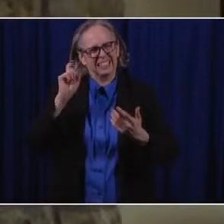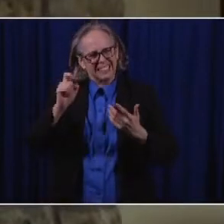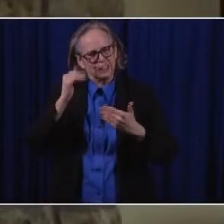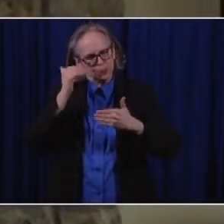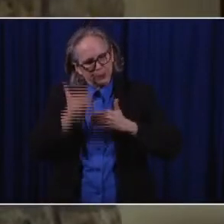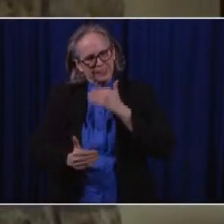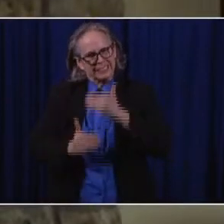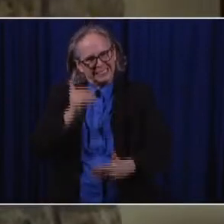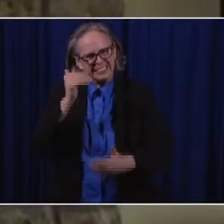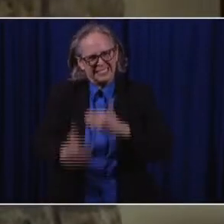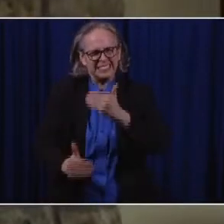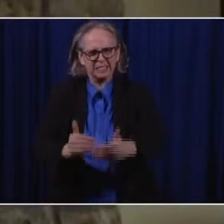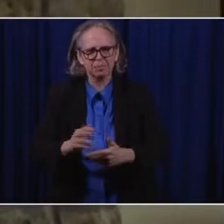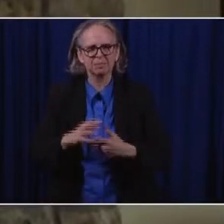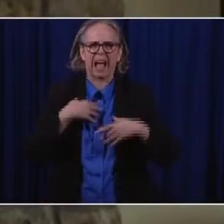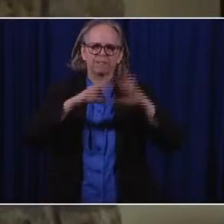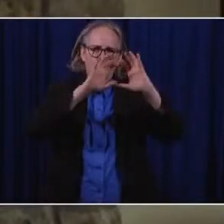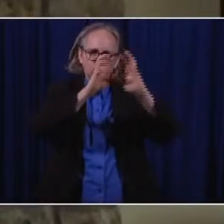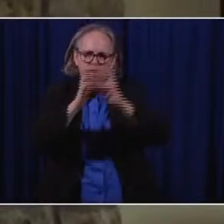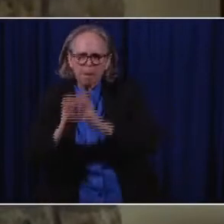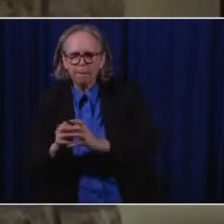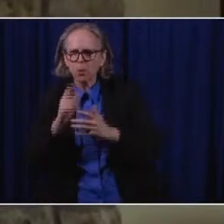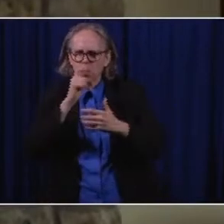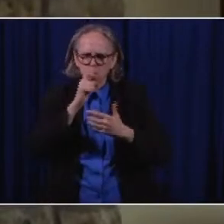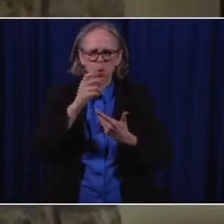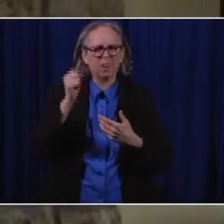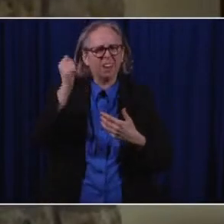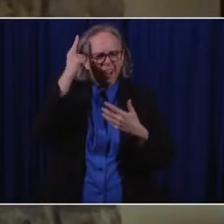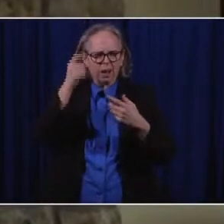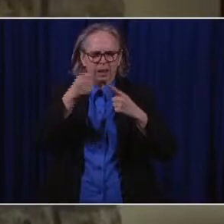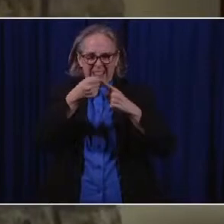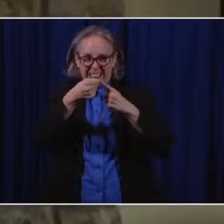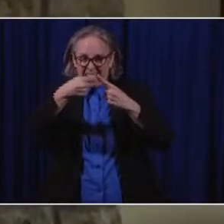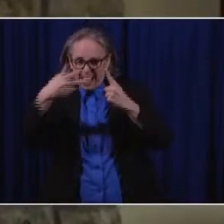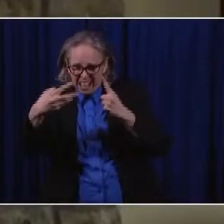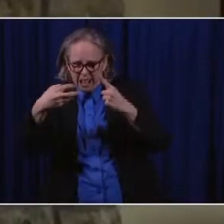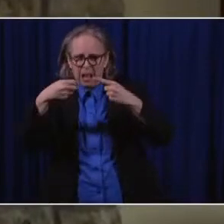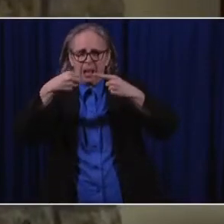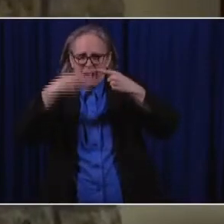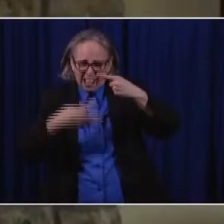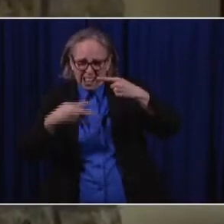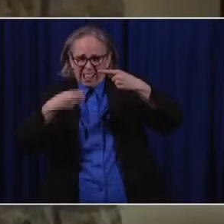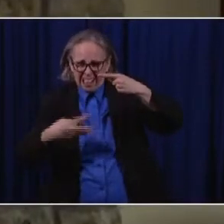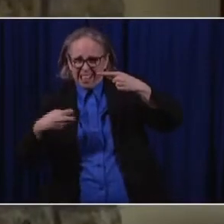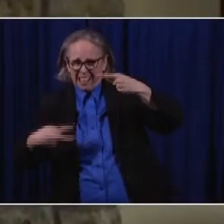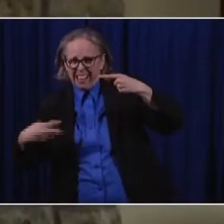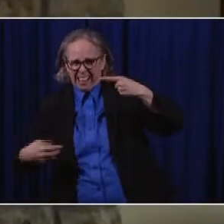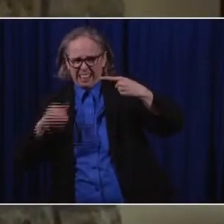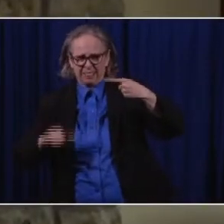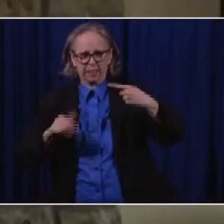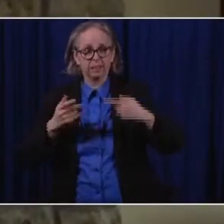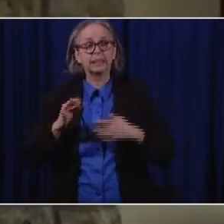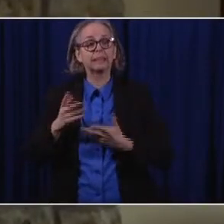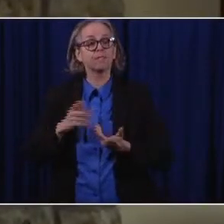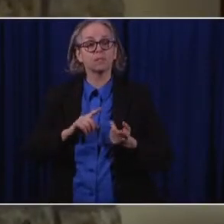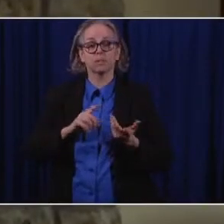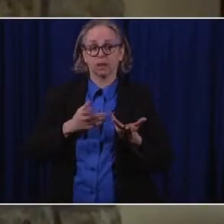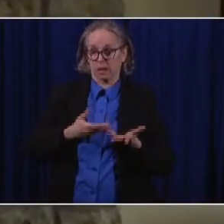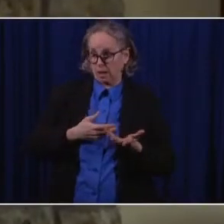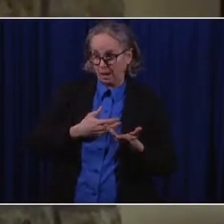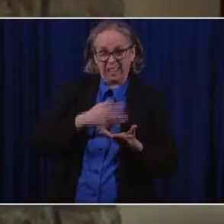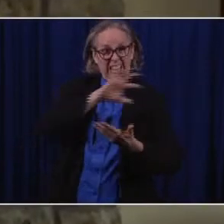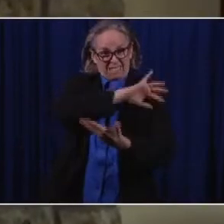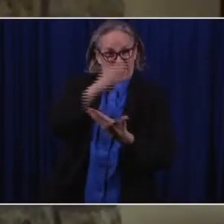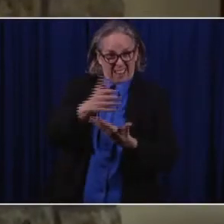that that you can find those individuals, identify those individuals at that particular time when you get down